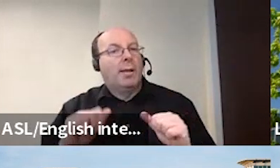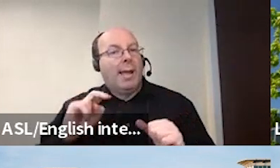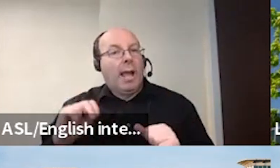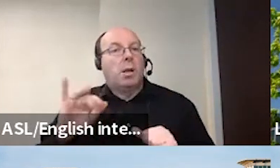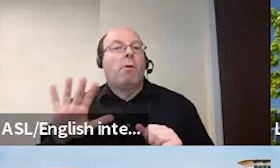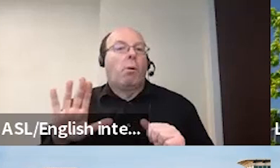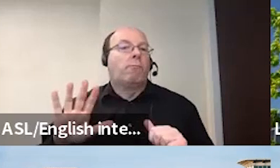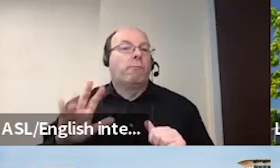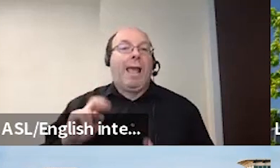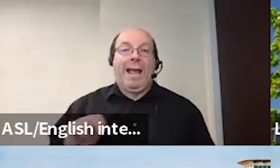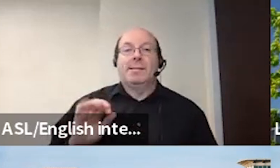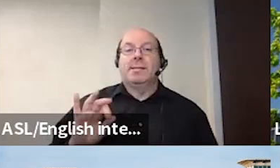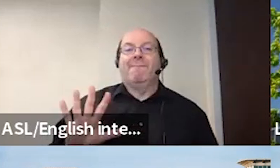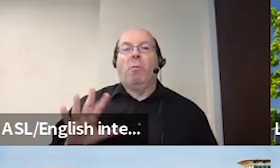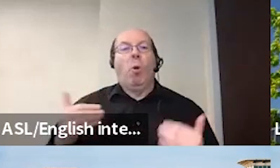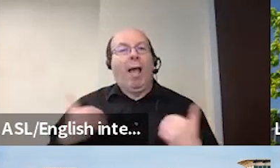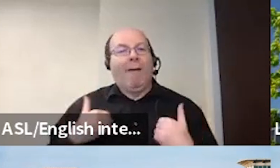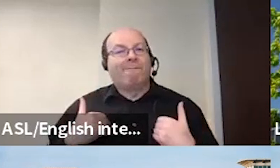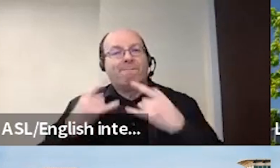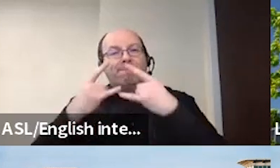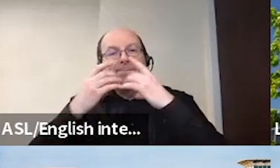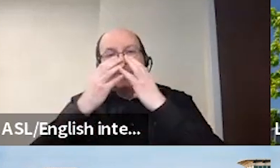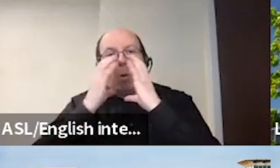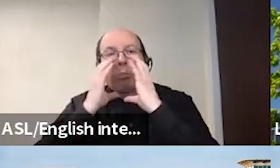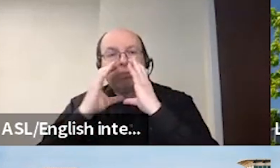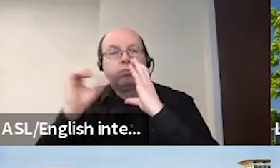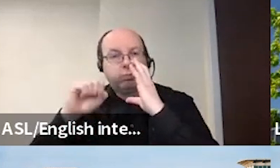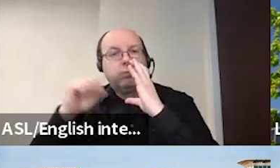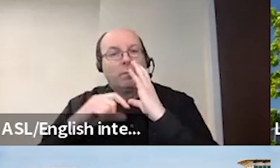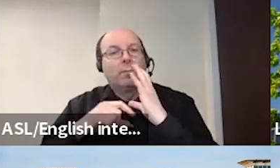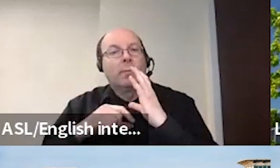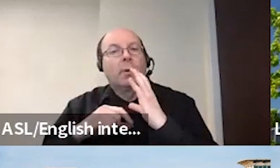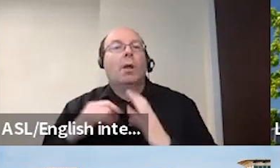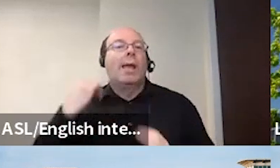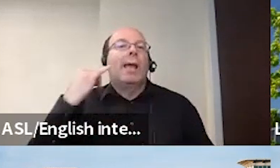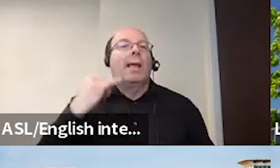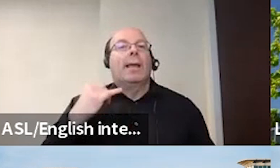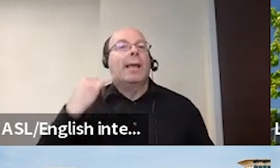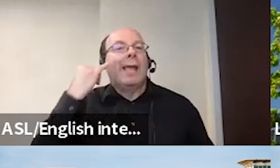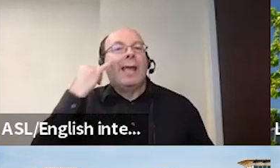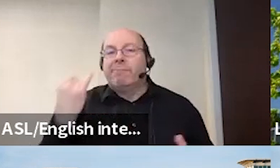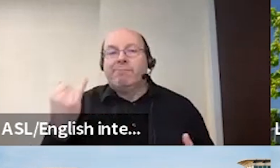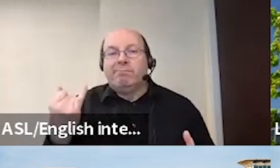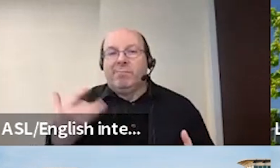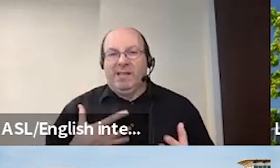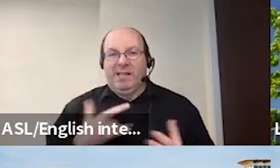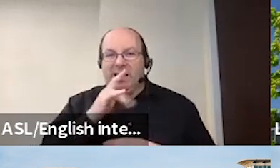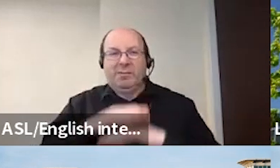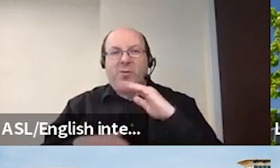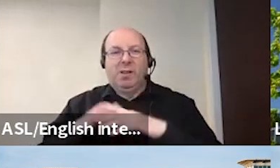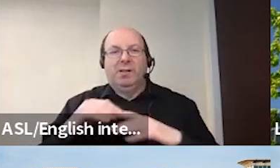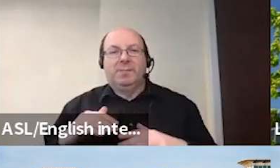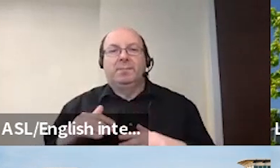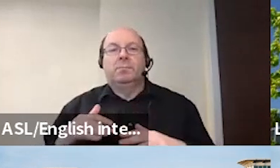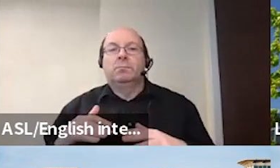are available. They're an option. But if an N95 is not comfortable or not available to you,